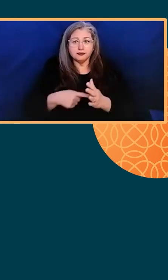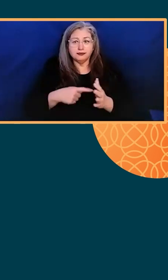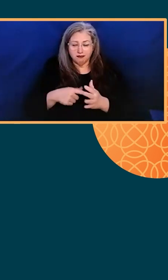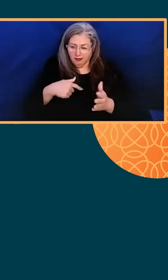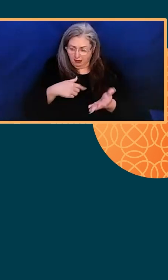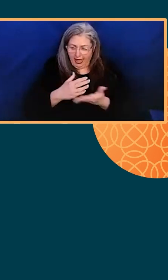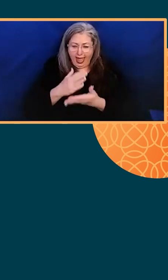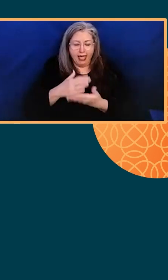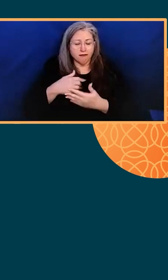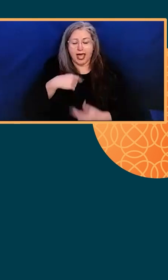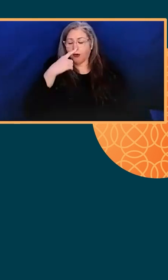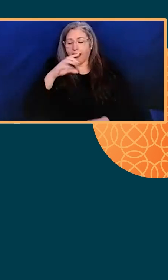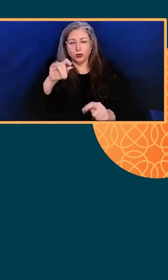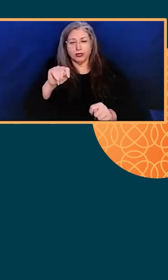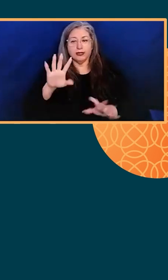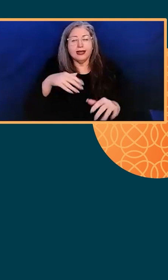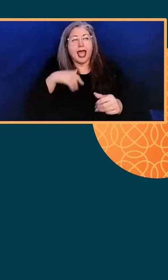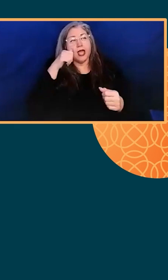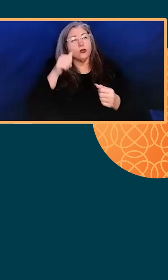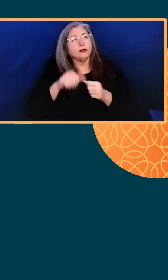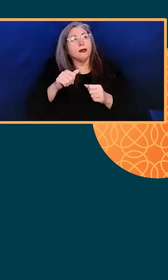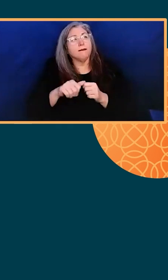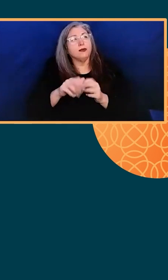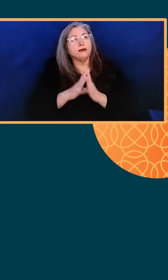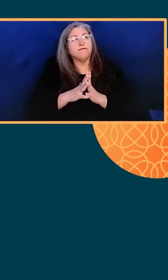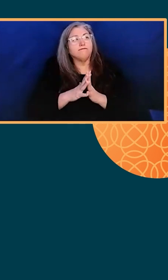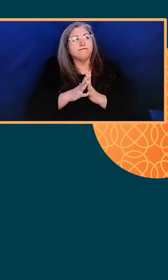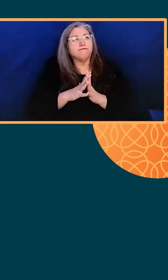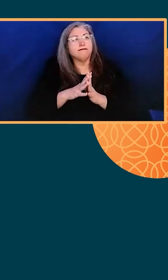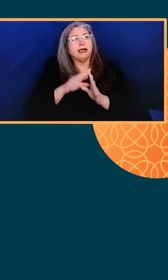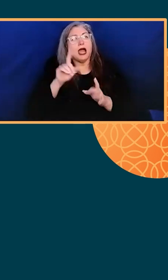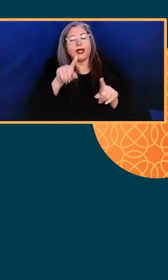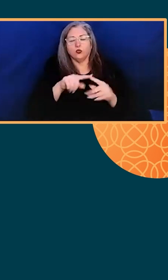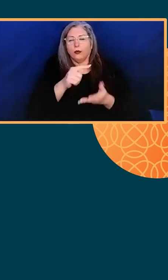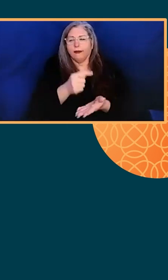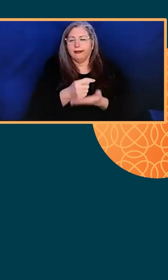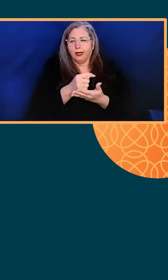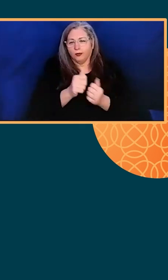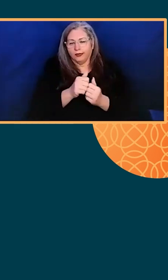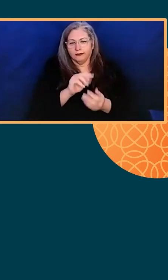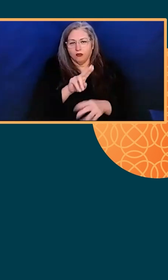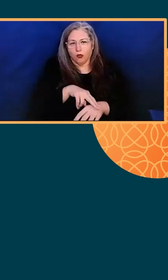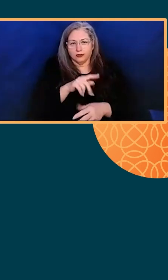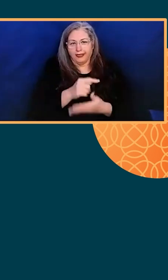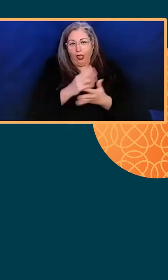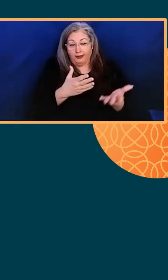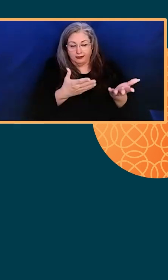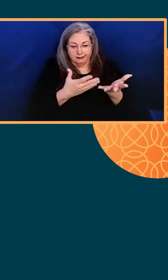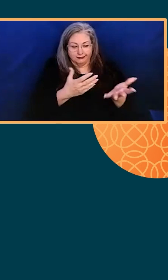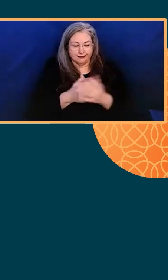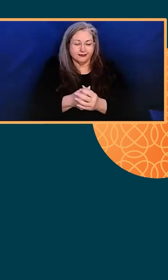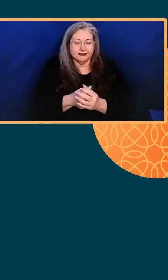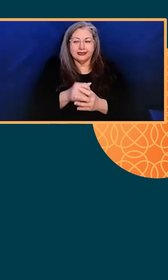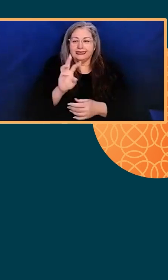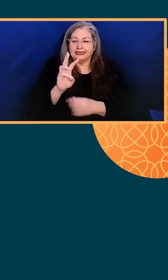okay with doing it. I remember being in a therapy session with my therapist, of all people, like